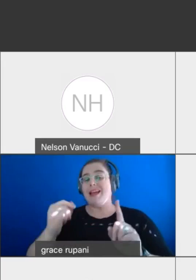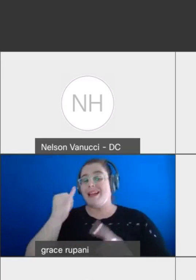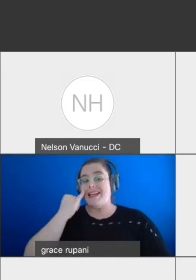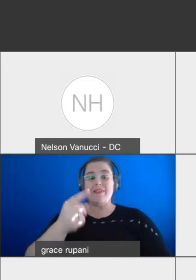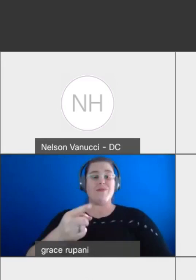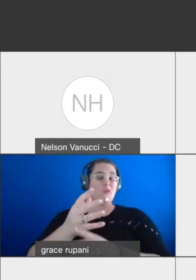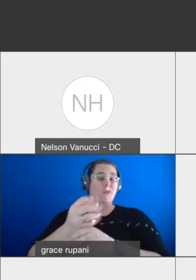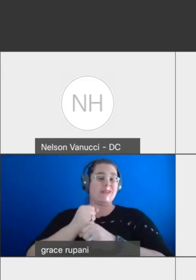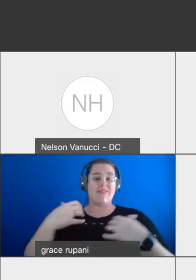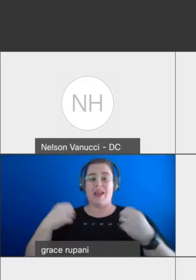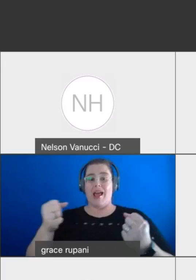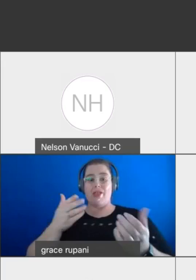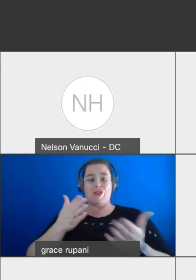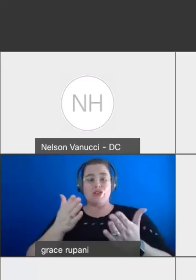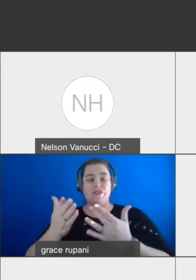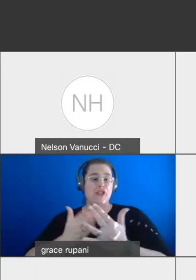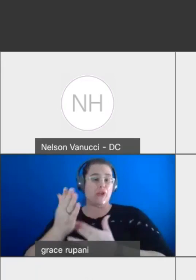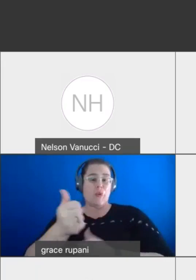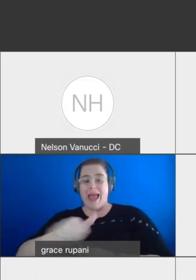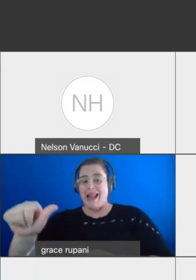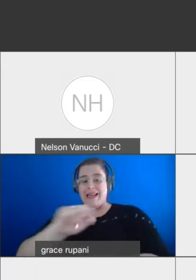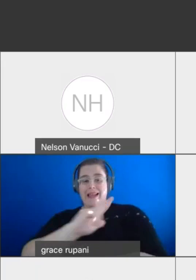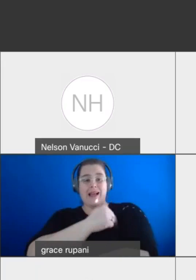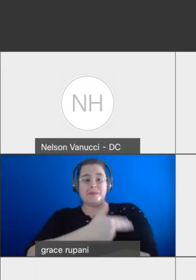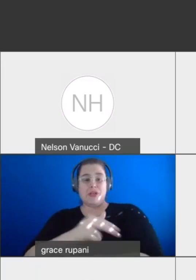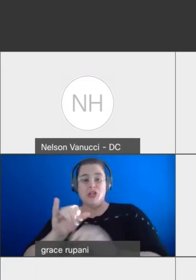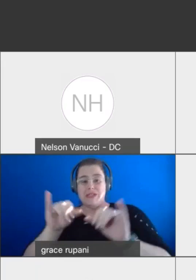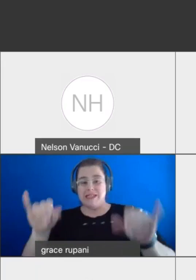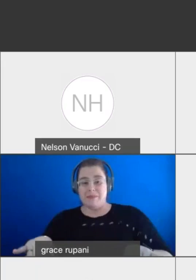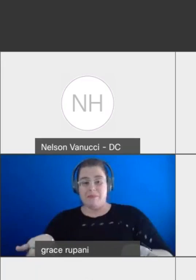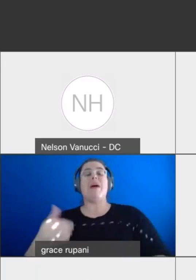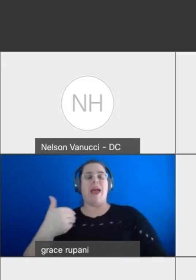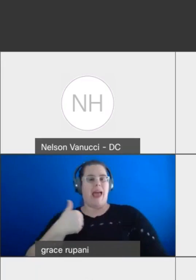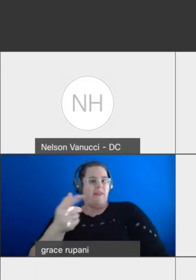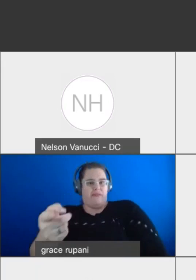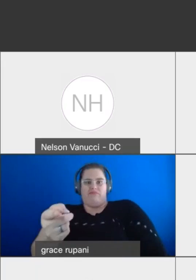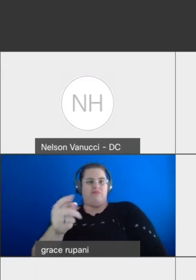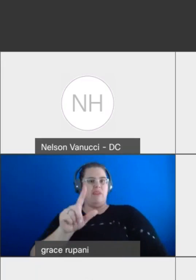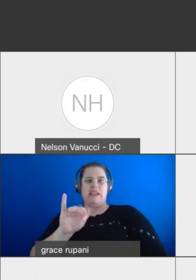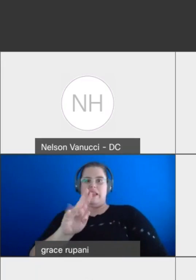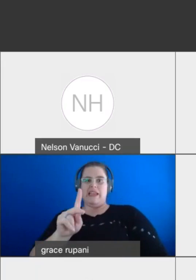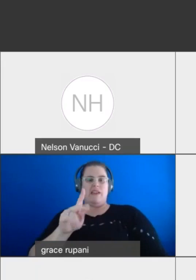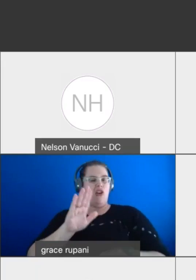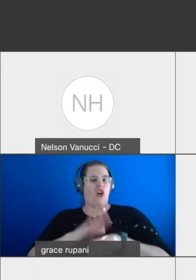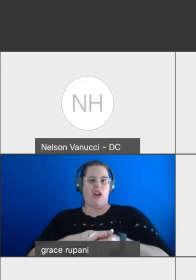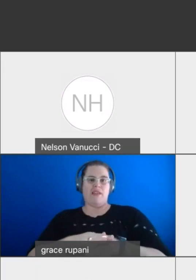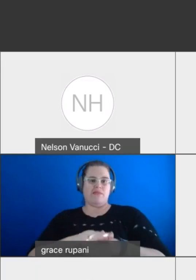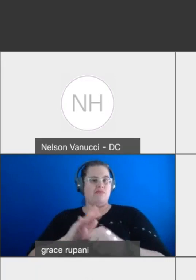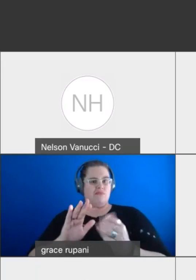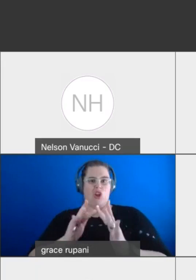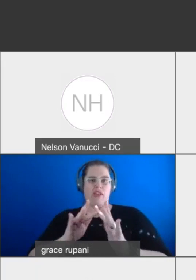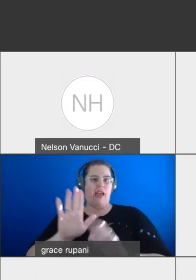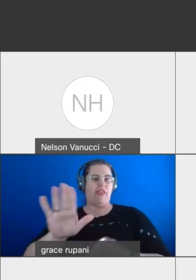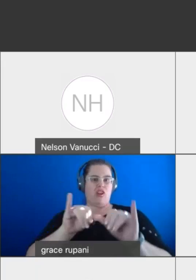through any of the hospital systems, there's a link there for you to register, and you can get your vaccine from one of